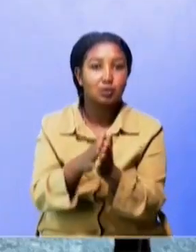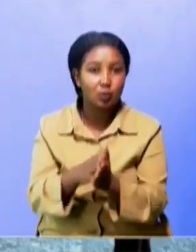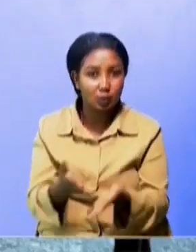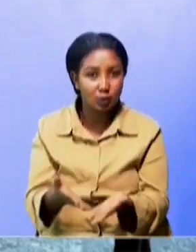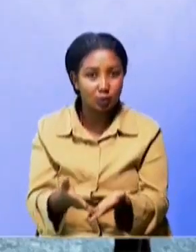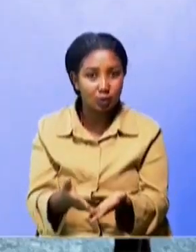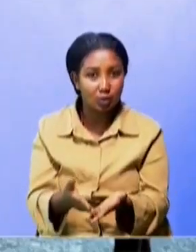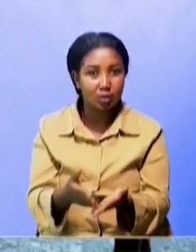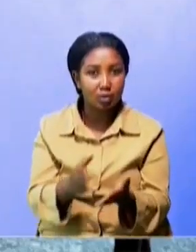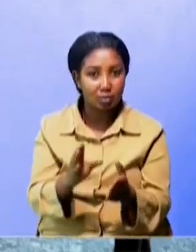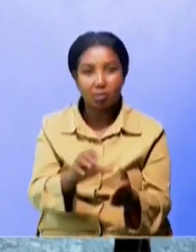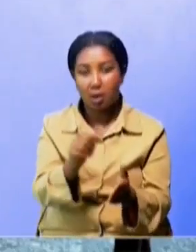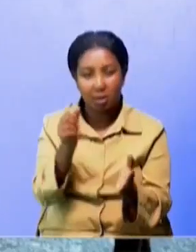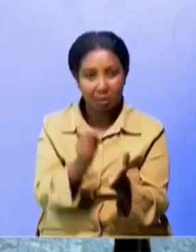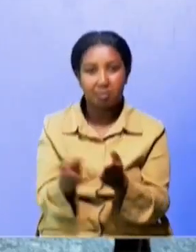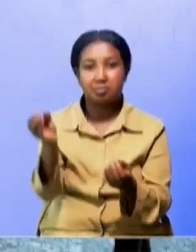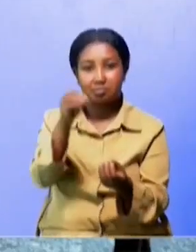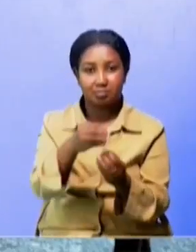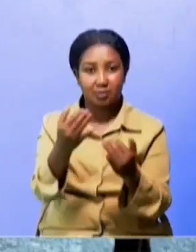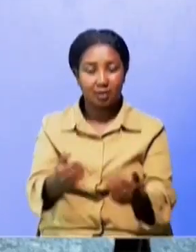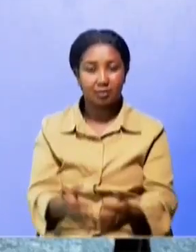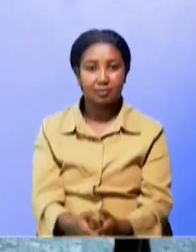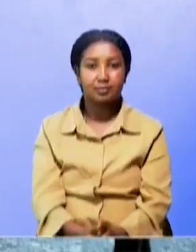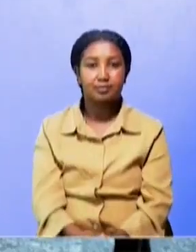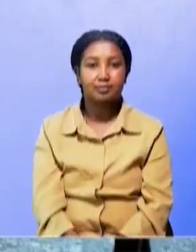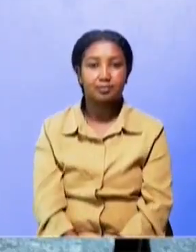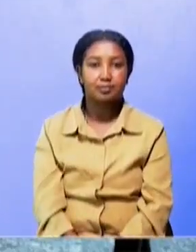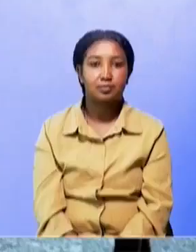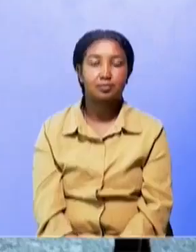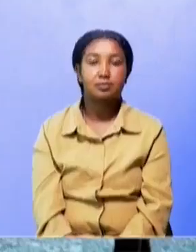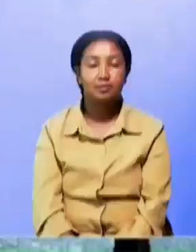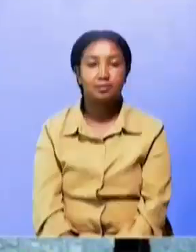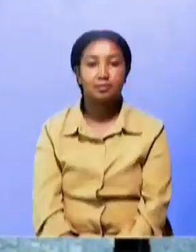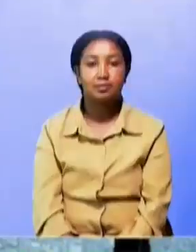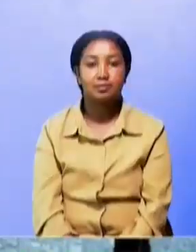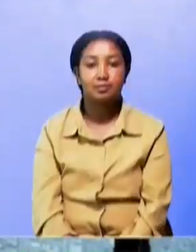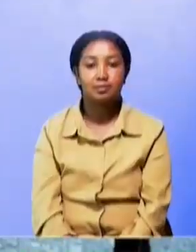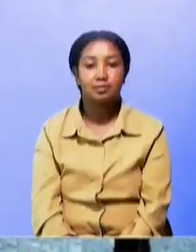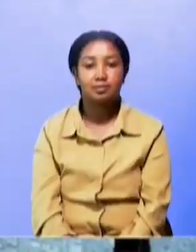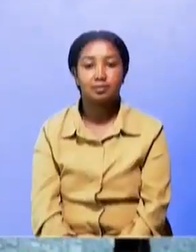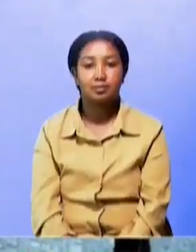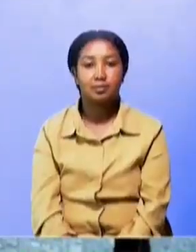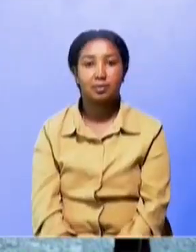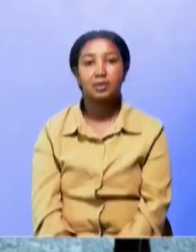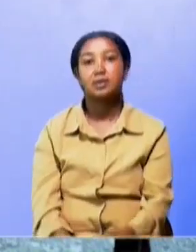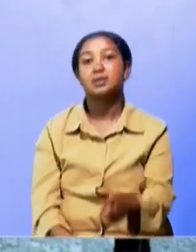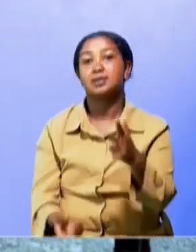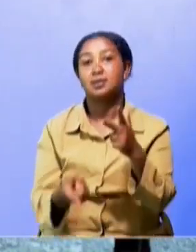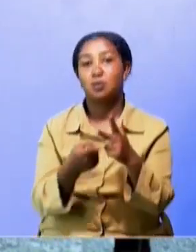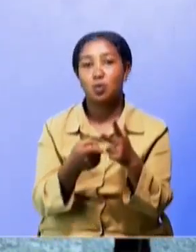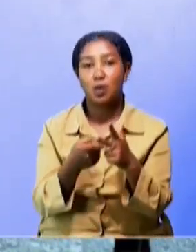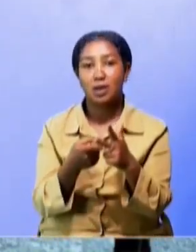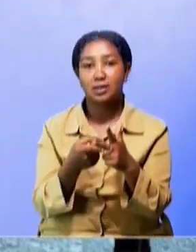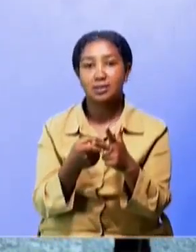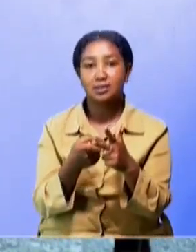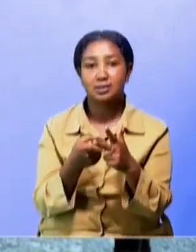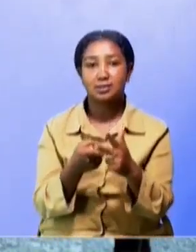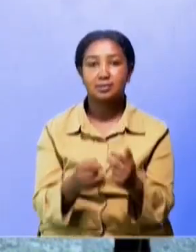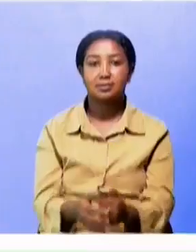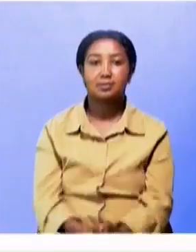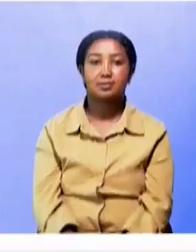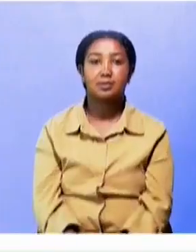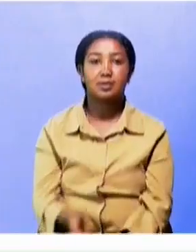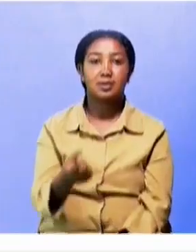I would like to give you some other example too, right? Okay. The third one is that is, right?